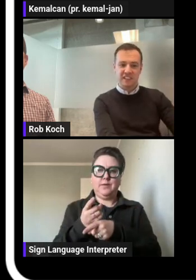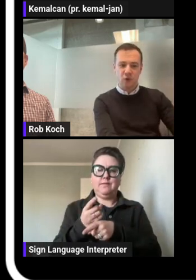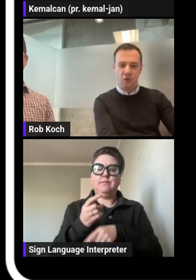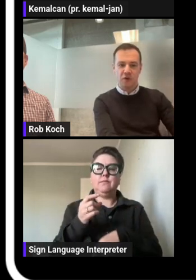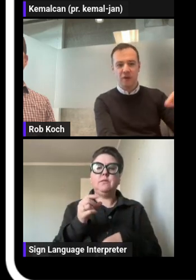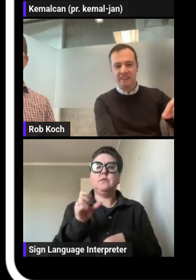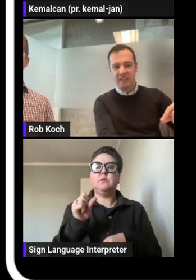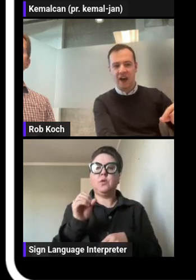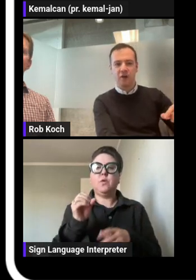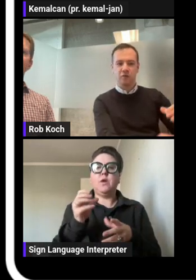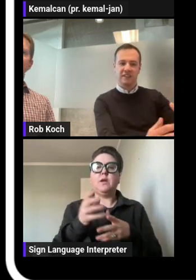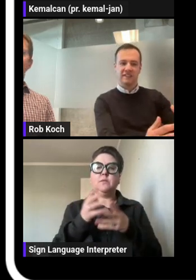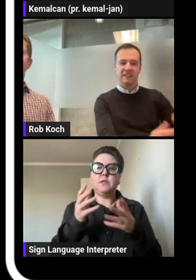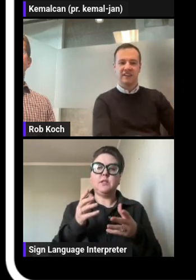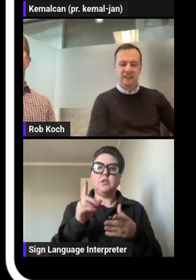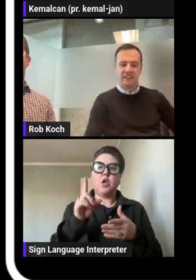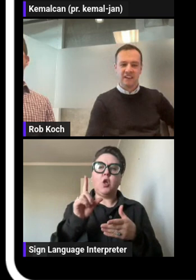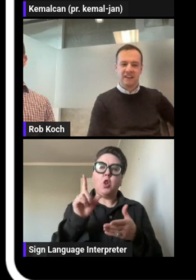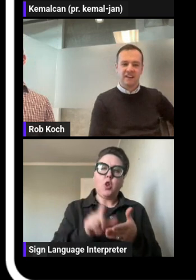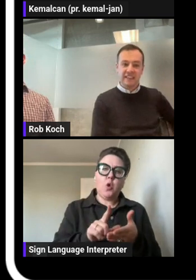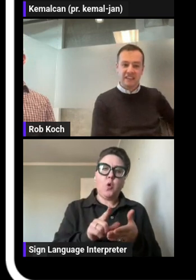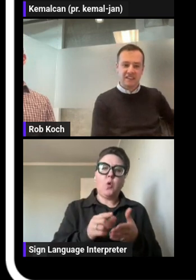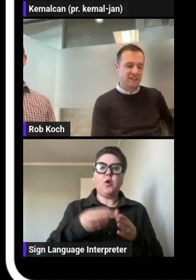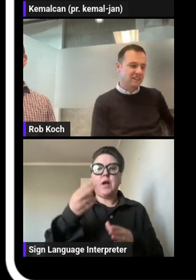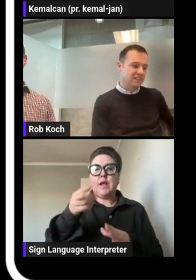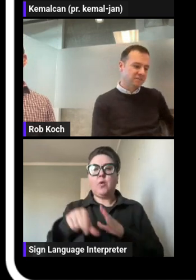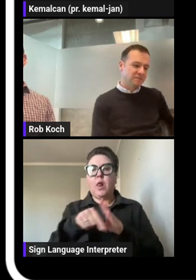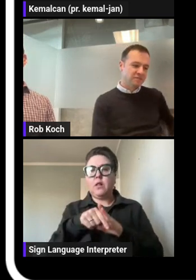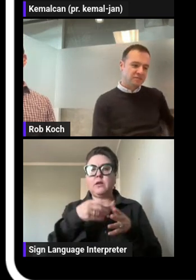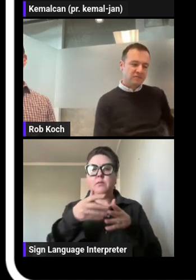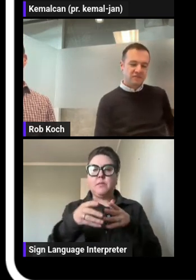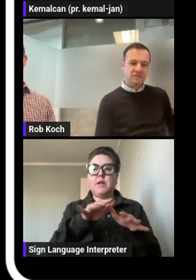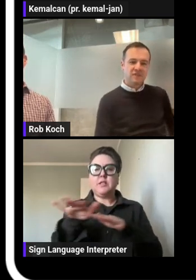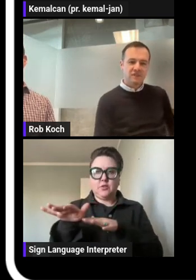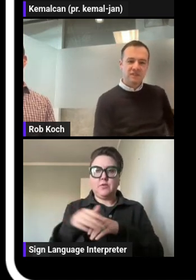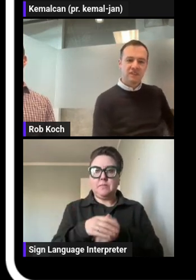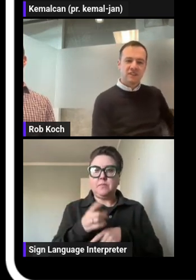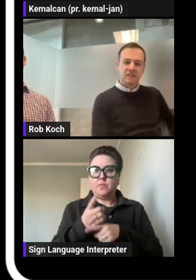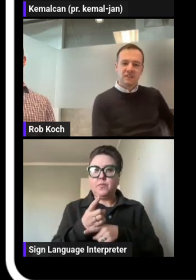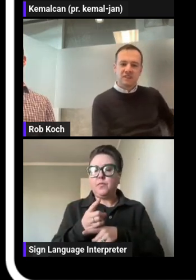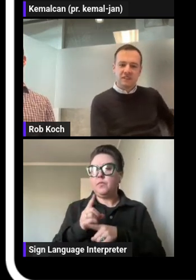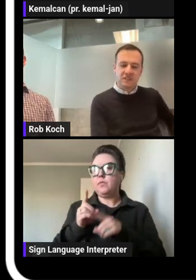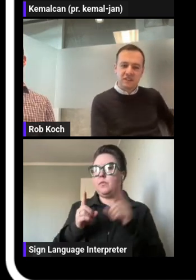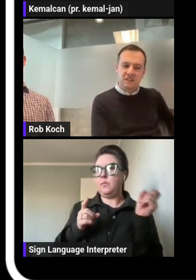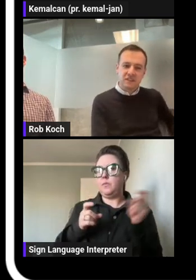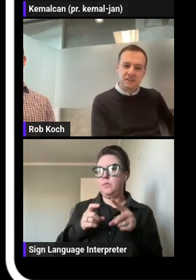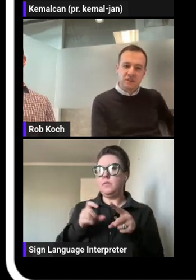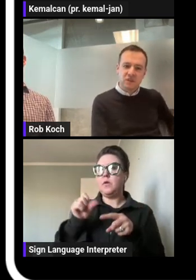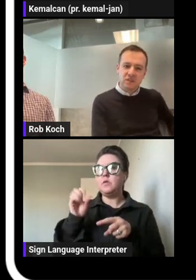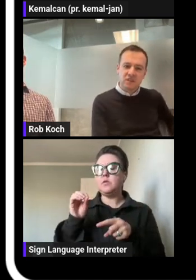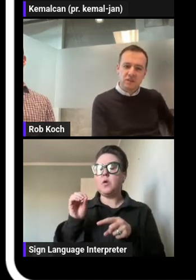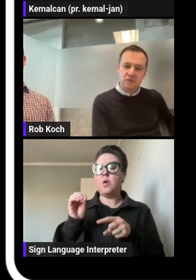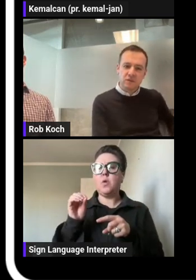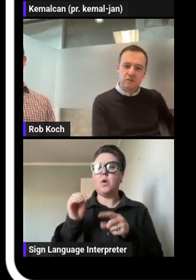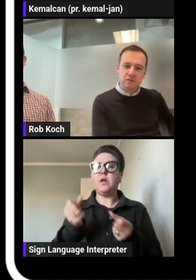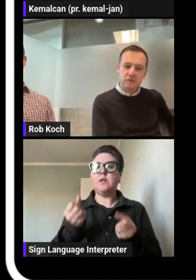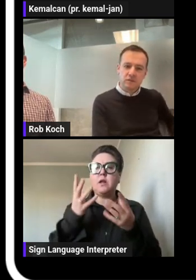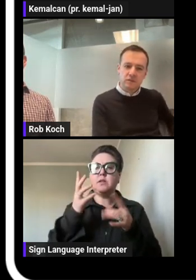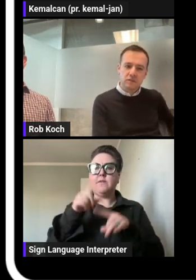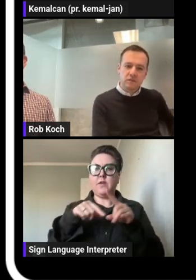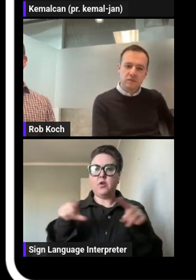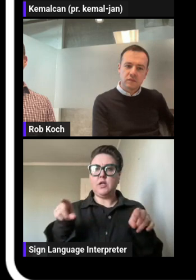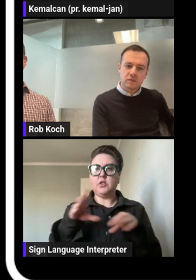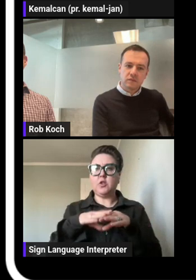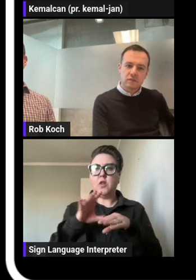as much as the lower quality, higher quality, etc. The so like lots of variations of